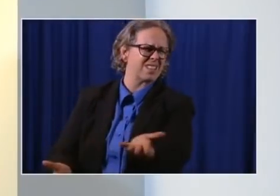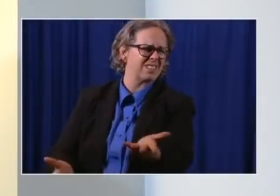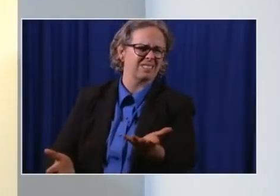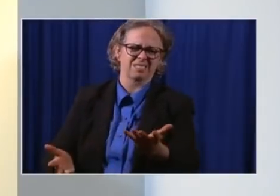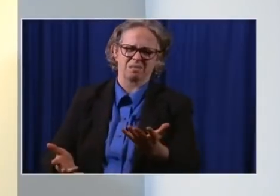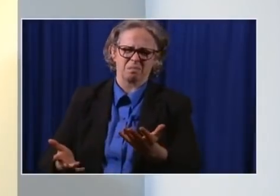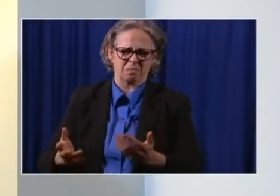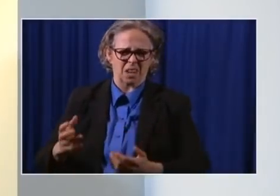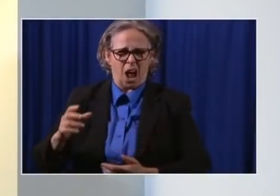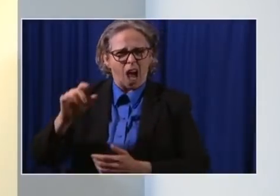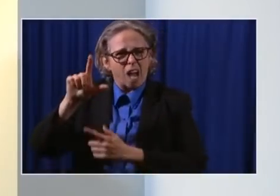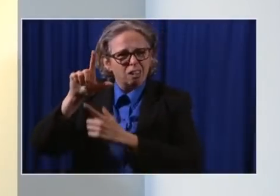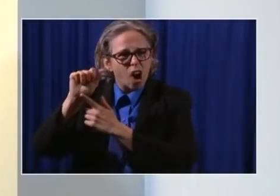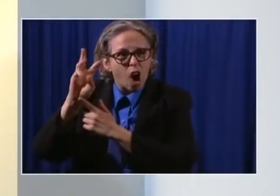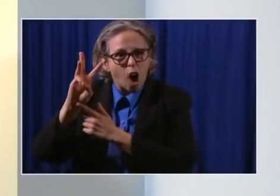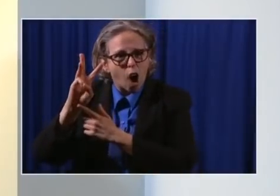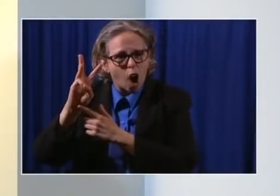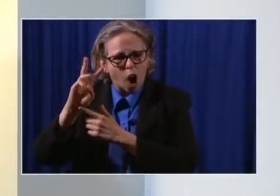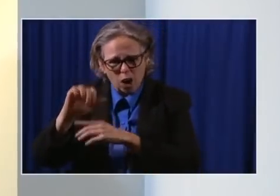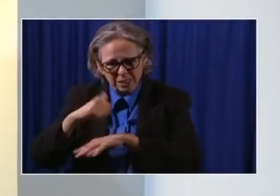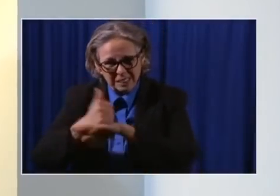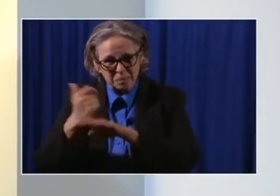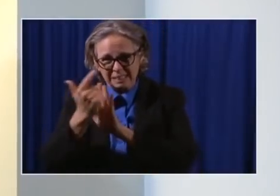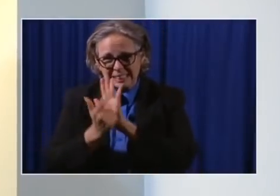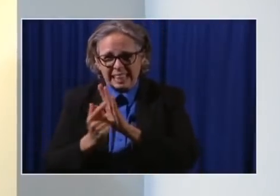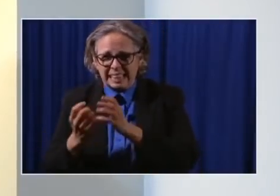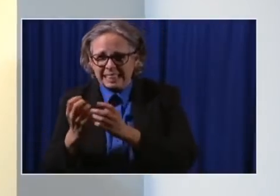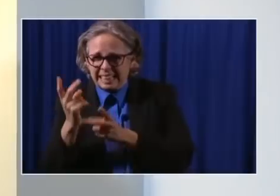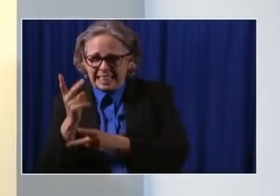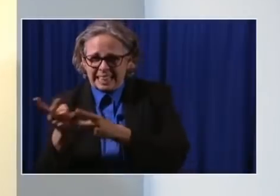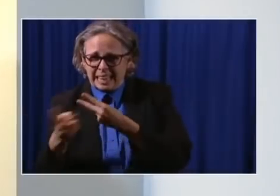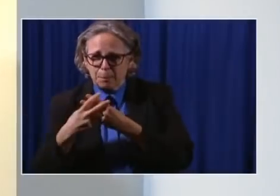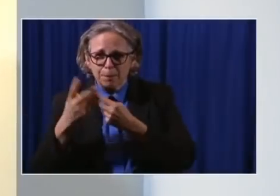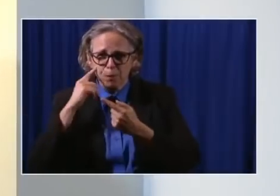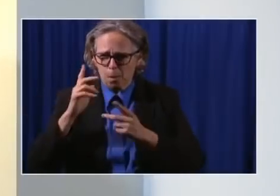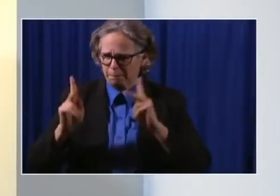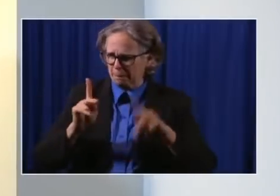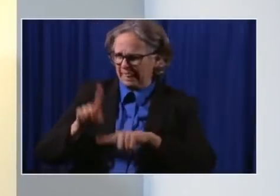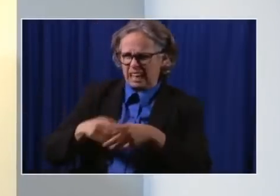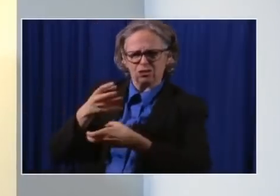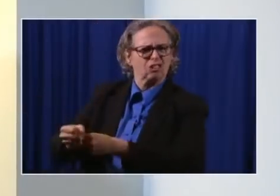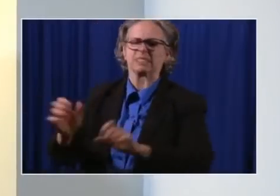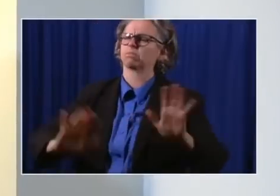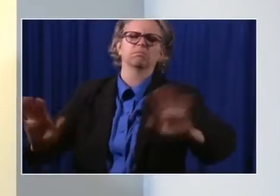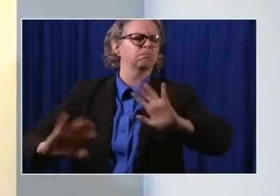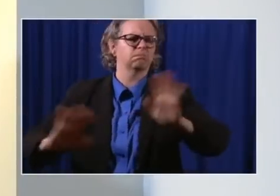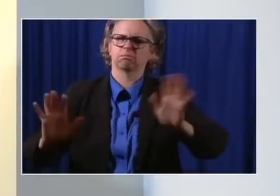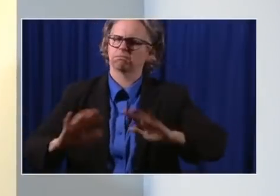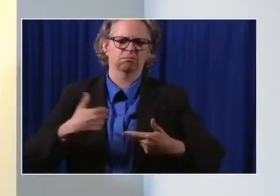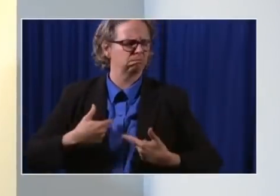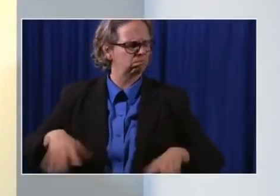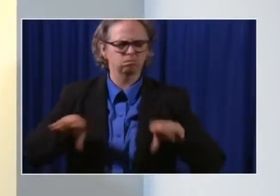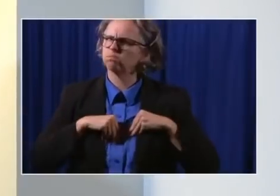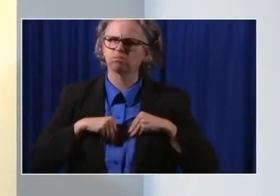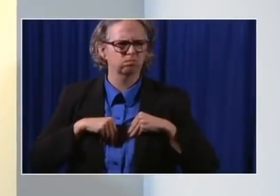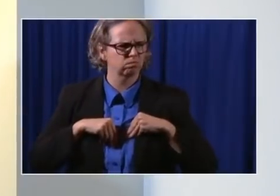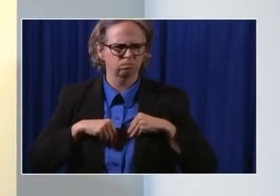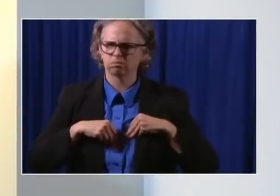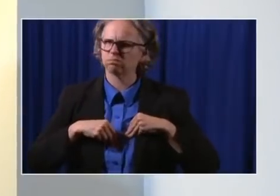done in a way that the public can't trust the process. And so it has to be done the right way